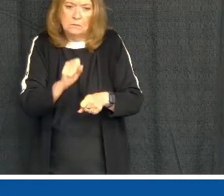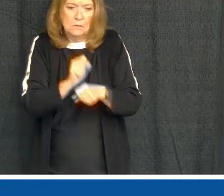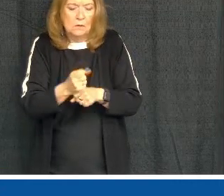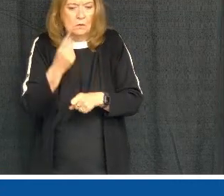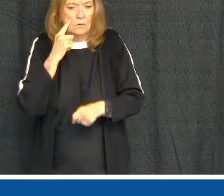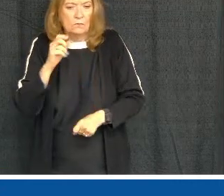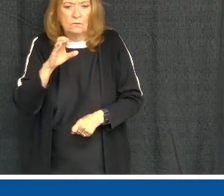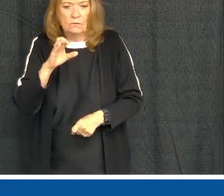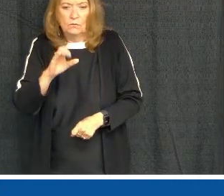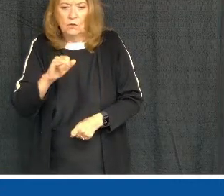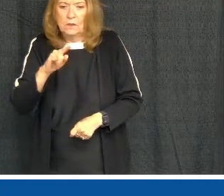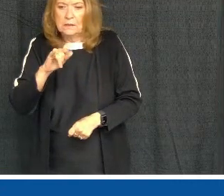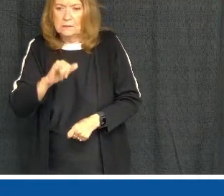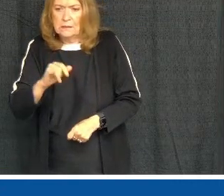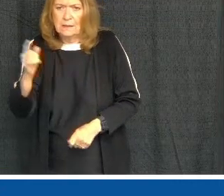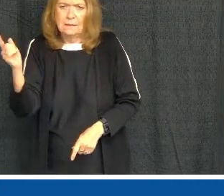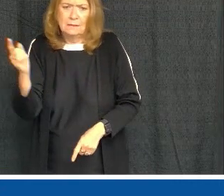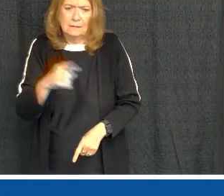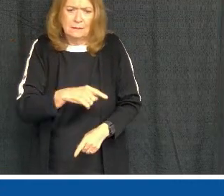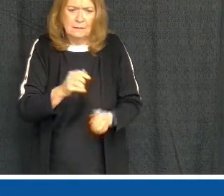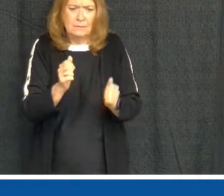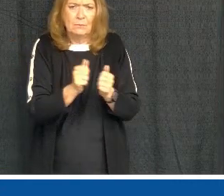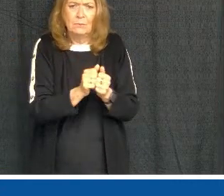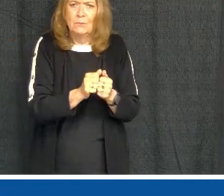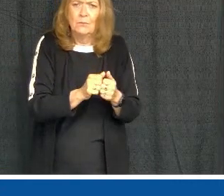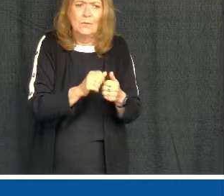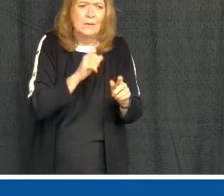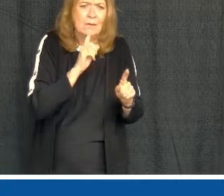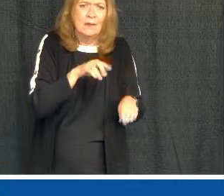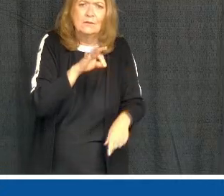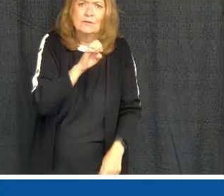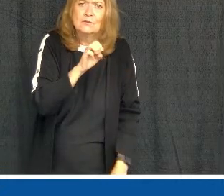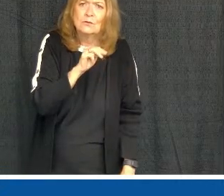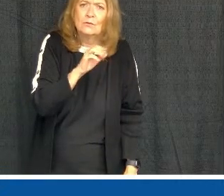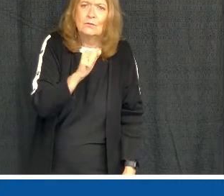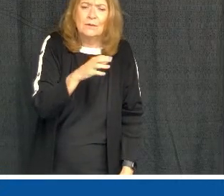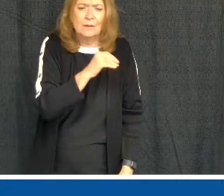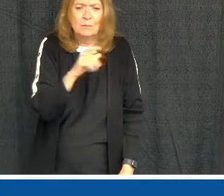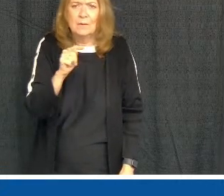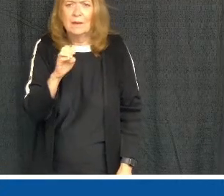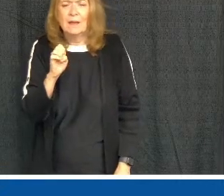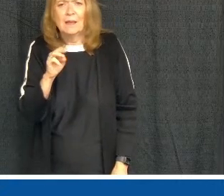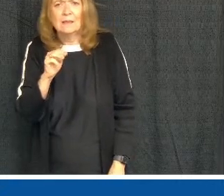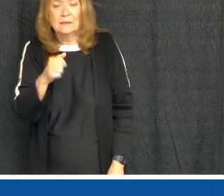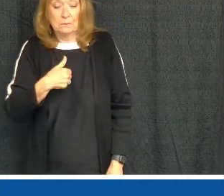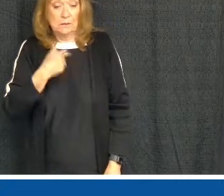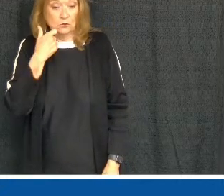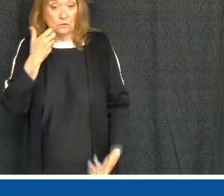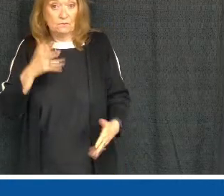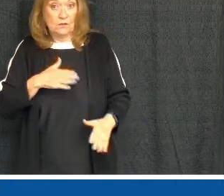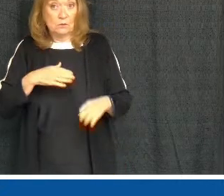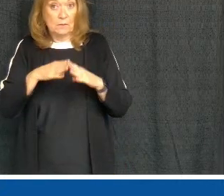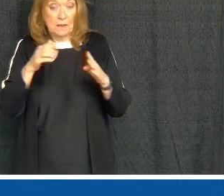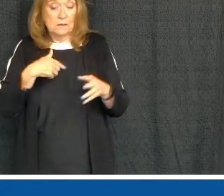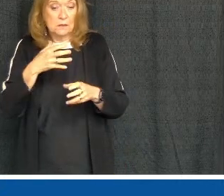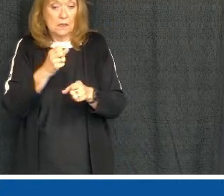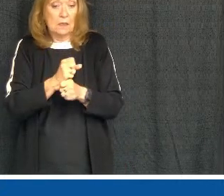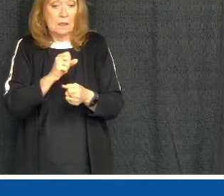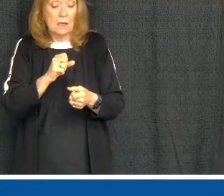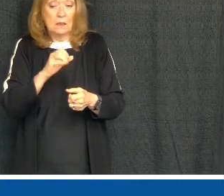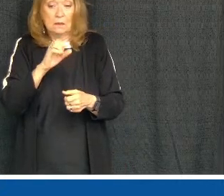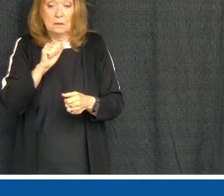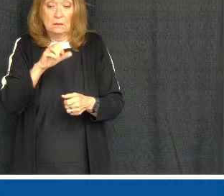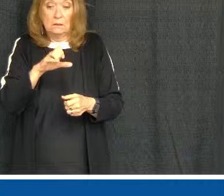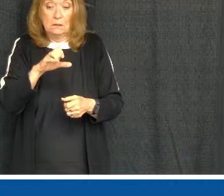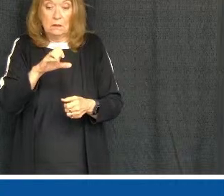back with TEMA and FEMA. Me, I just finished my house, and I did get occupancy letter on Monday of